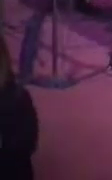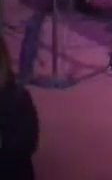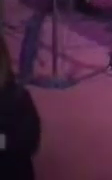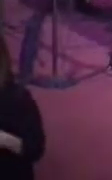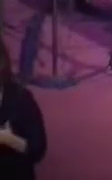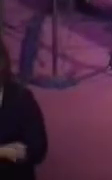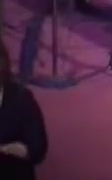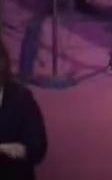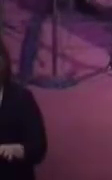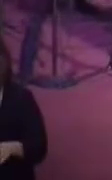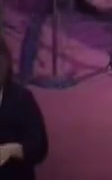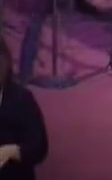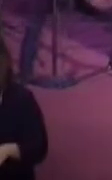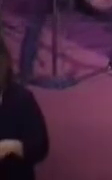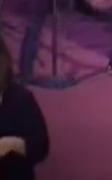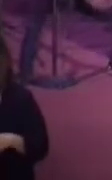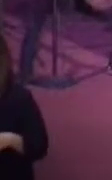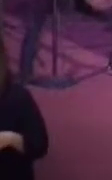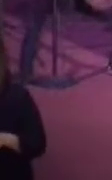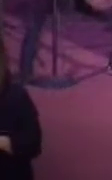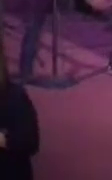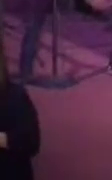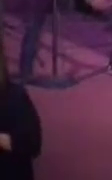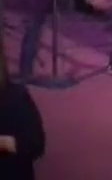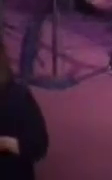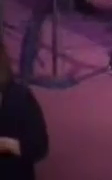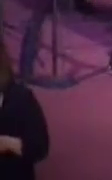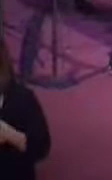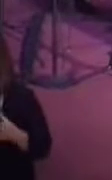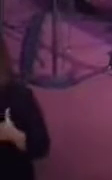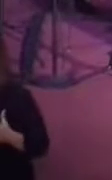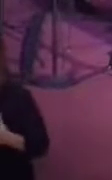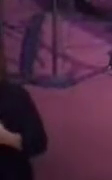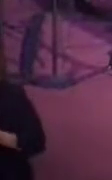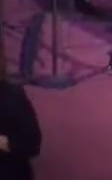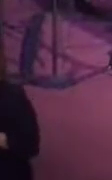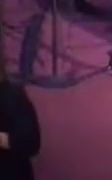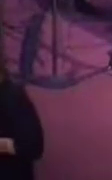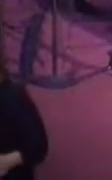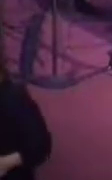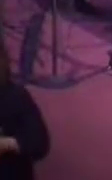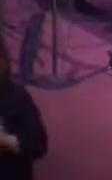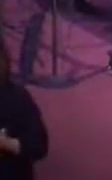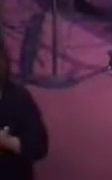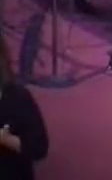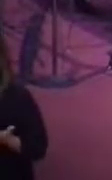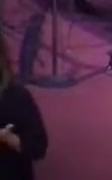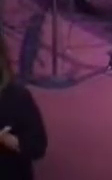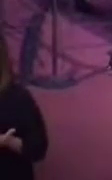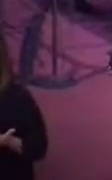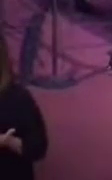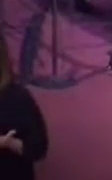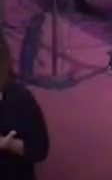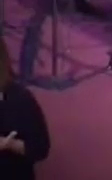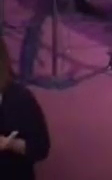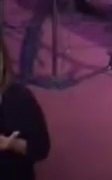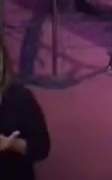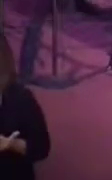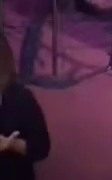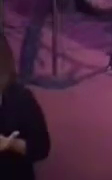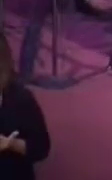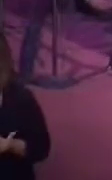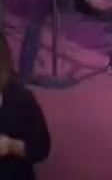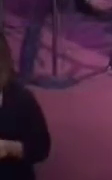our kids leave the faith, our parents leave the faith. I mean, life certainly is not easy. It has not been easy for me, and I